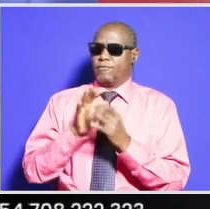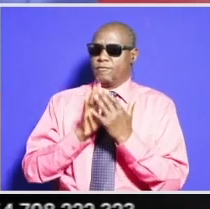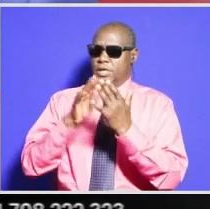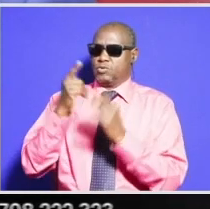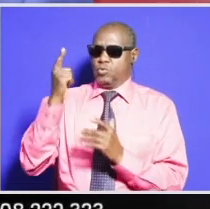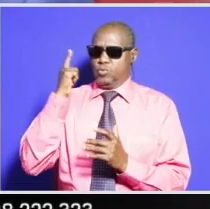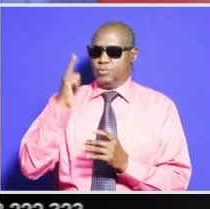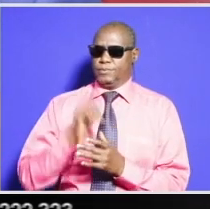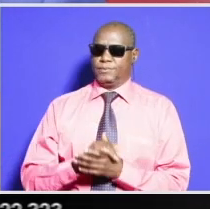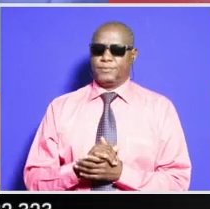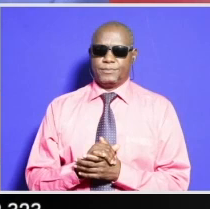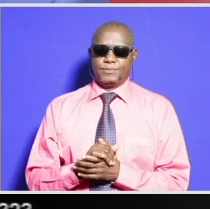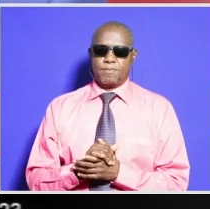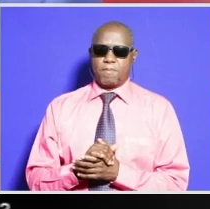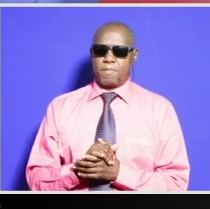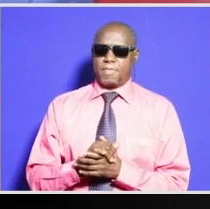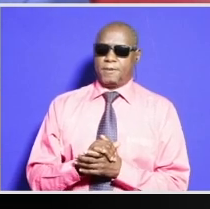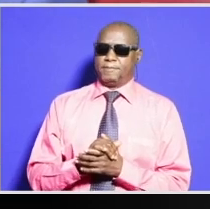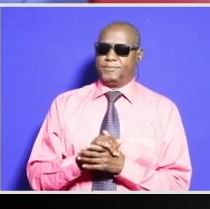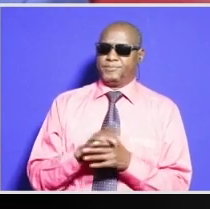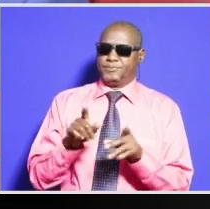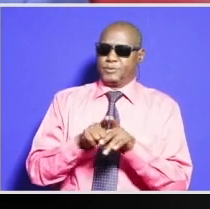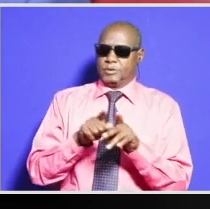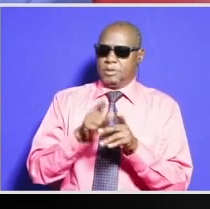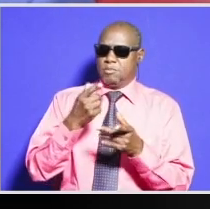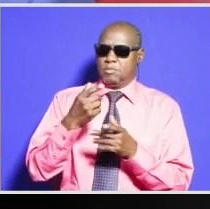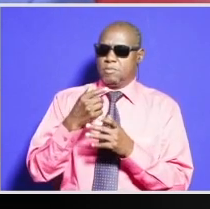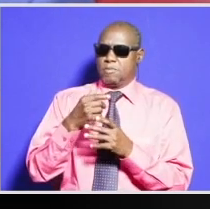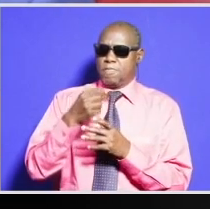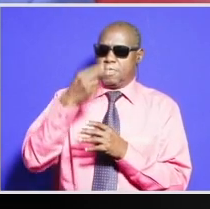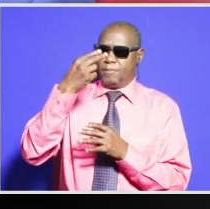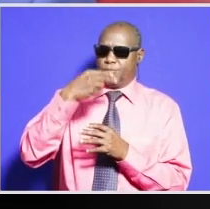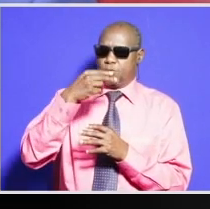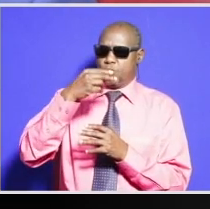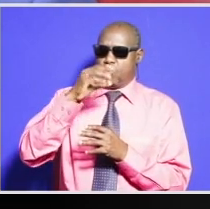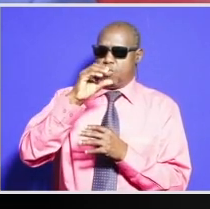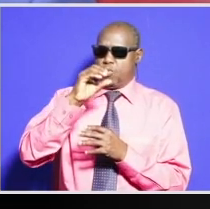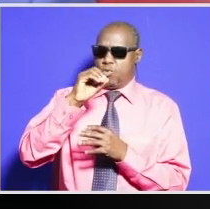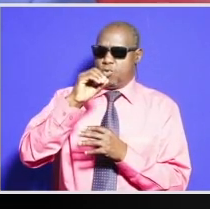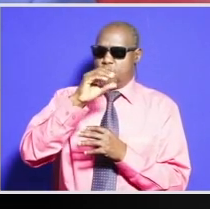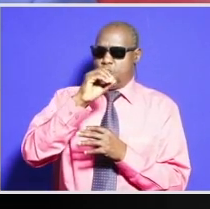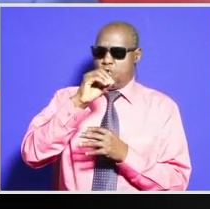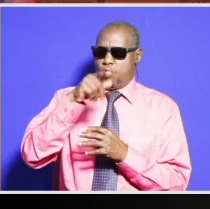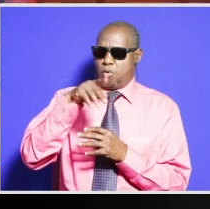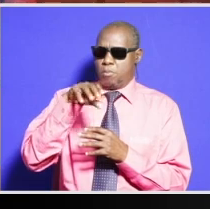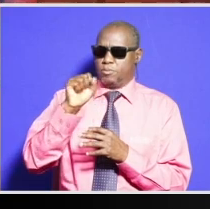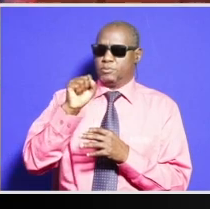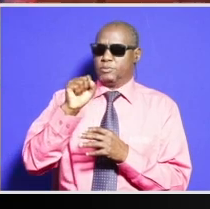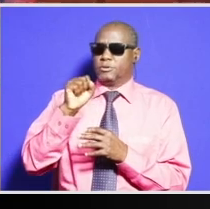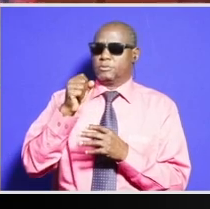The OBS and electronic gadgets have been submitted to the Communications